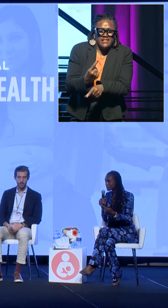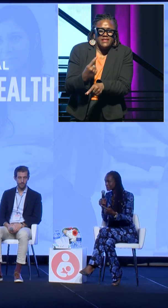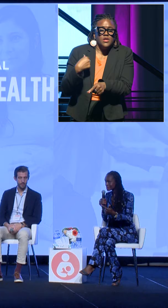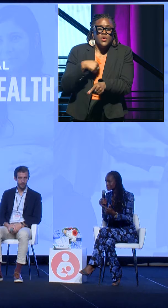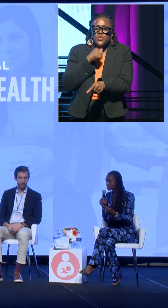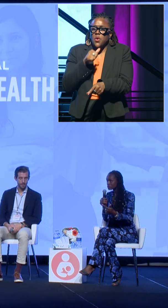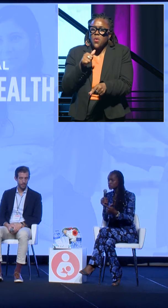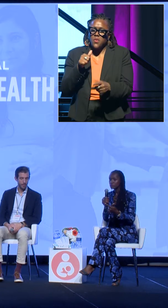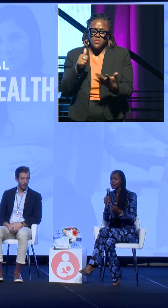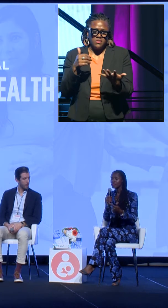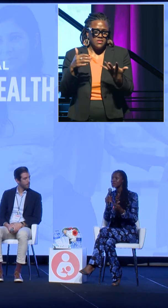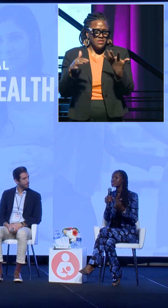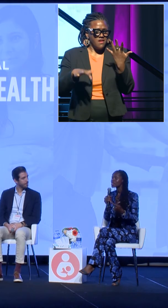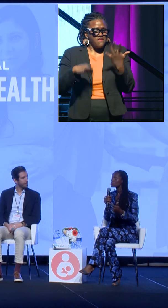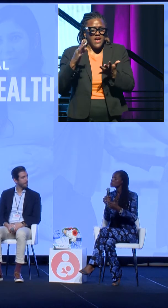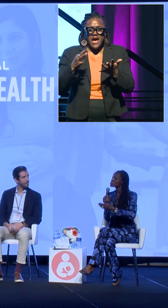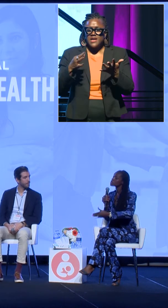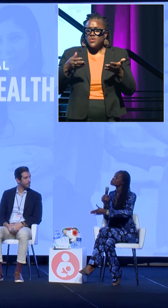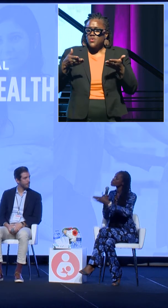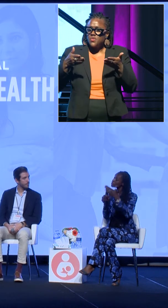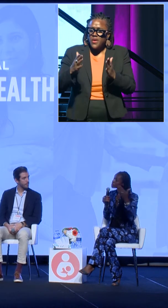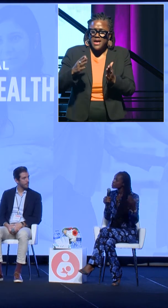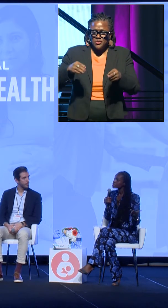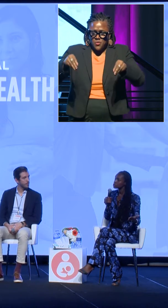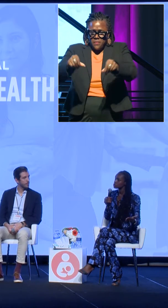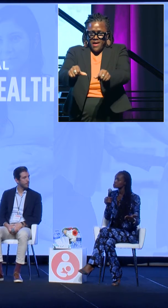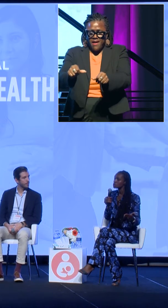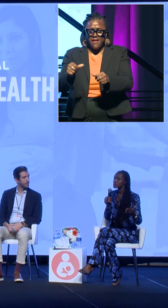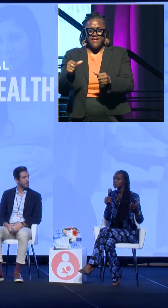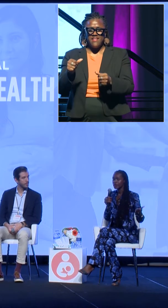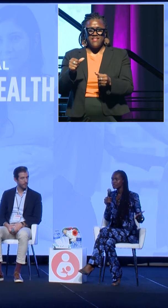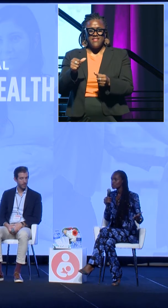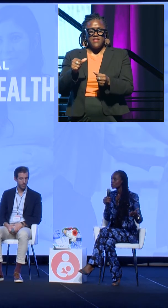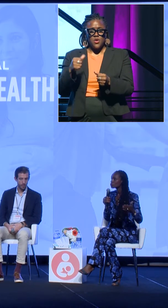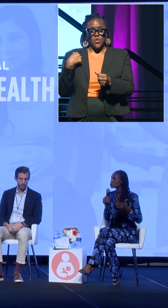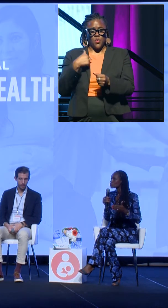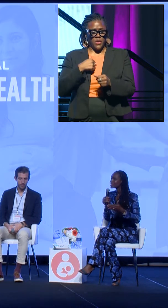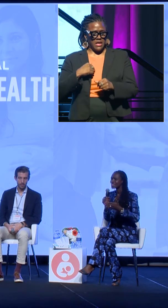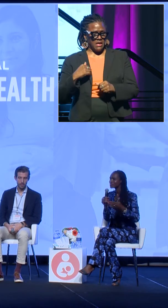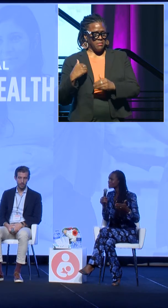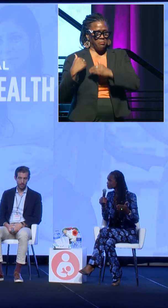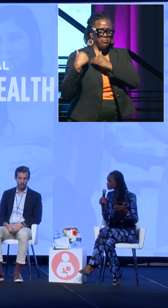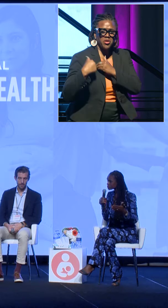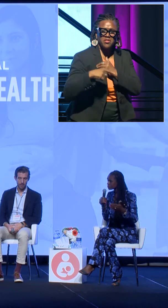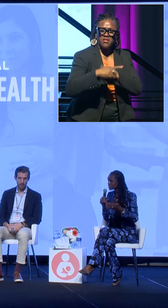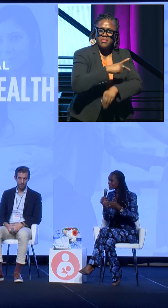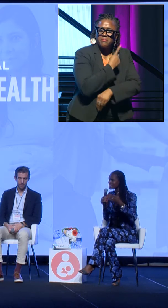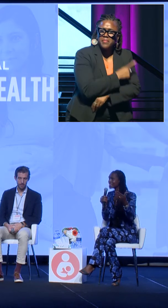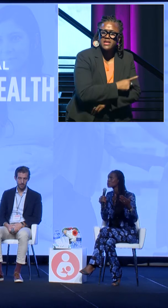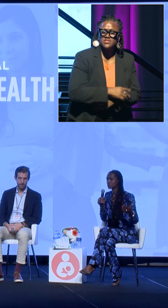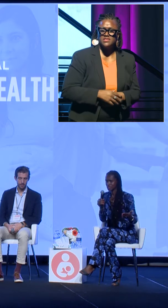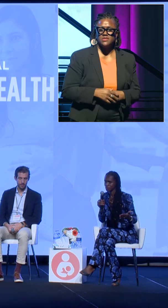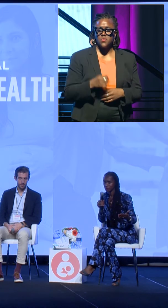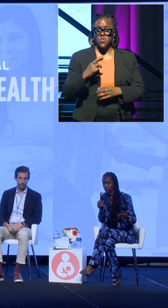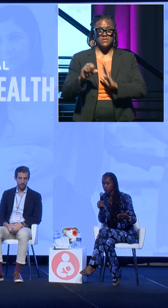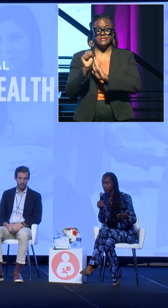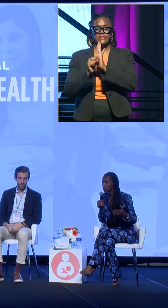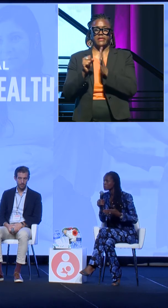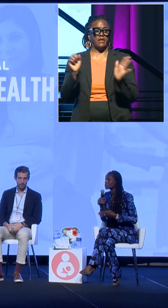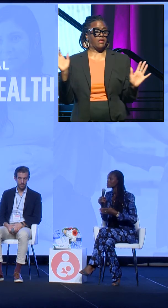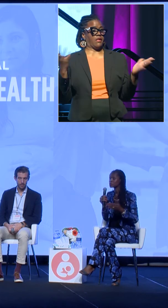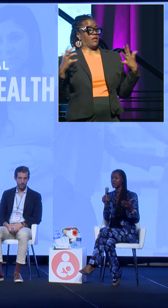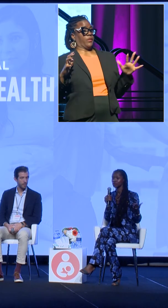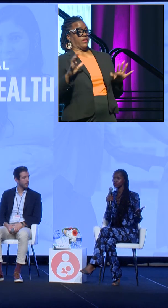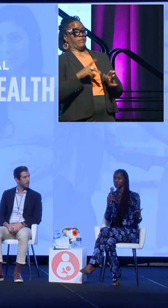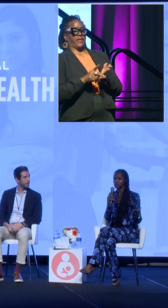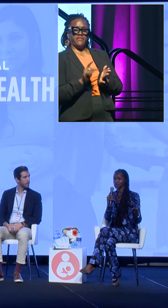find ways to pay them. Instead, we put the burden onto the patient, or not even the state wants to pay for it.